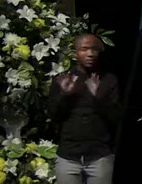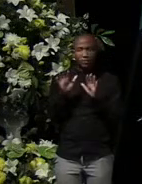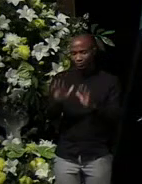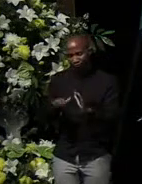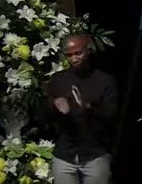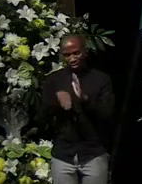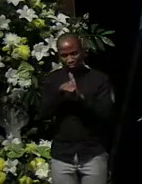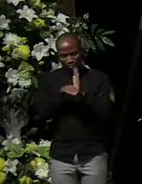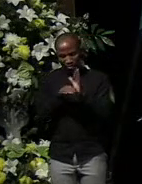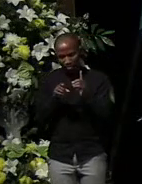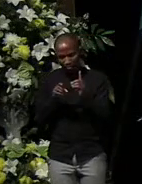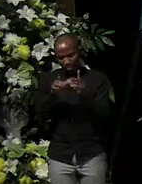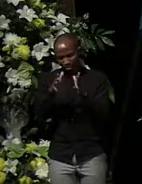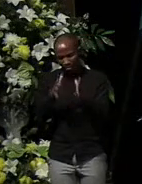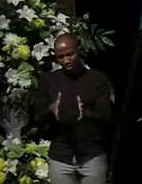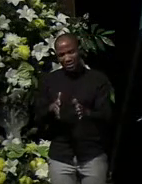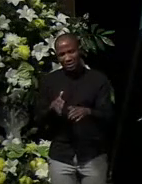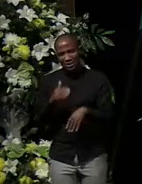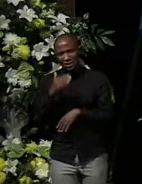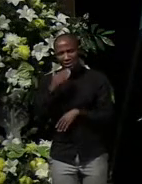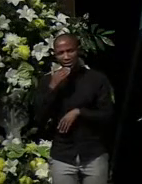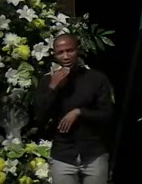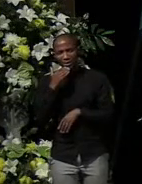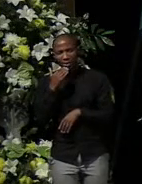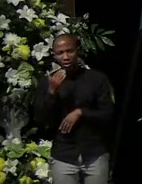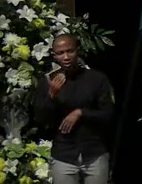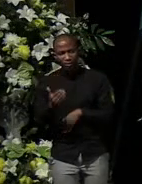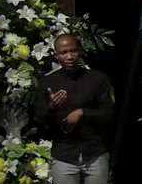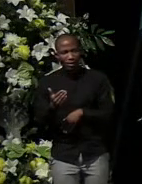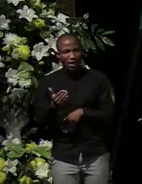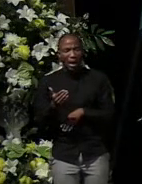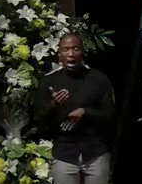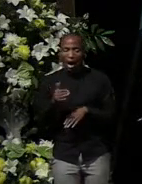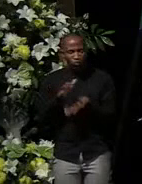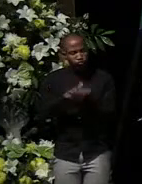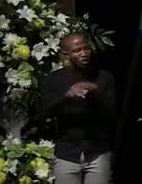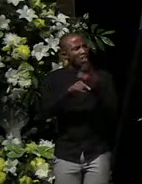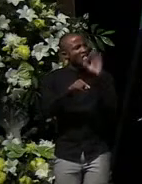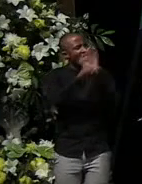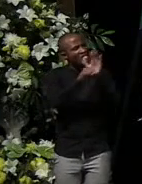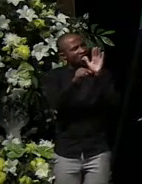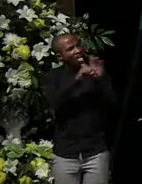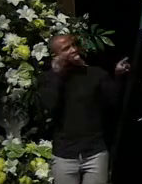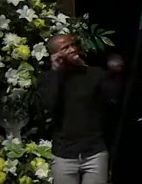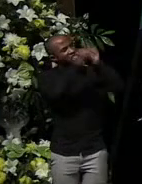thank you program director hey I was gonna start accusing your functionality